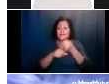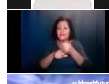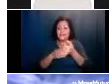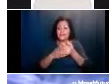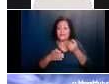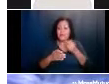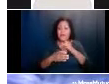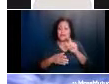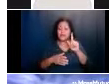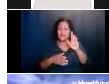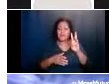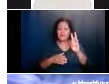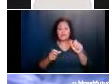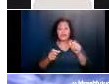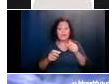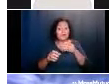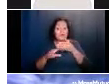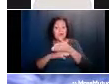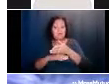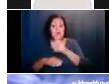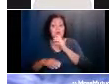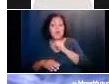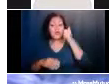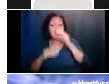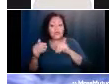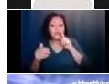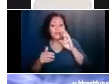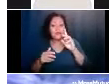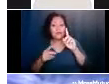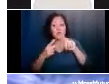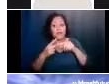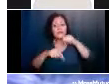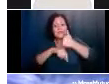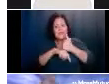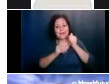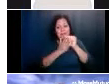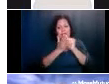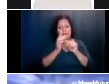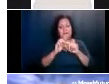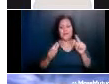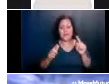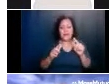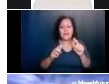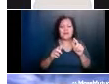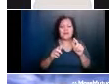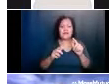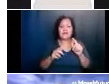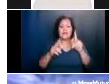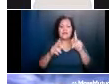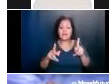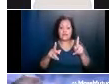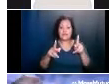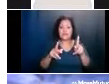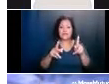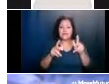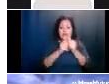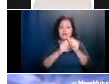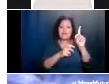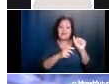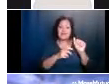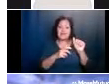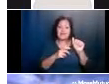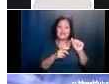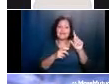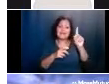be older than 26 when opening the account, as long as the individual was disability or that has the disability occurred